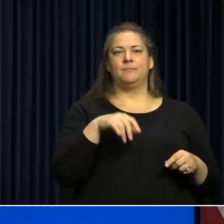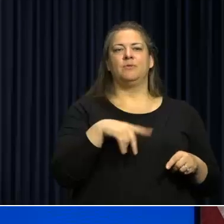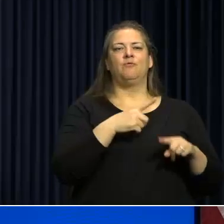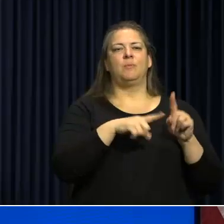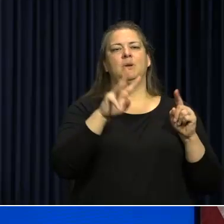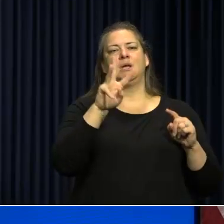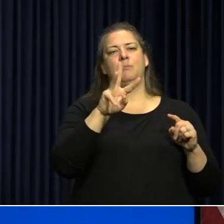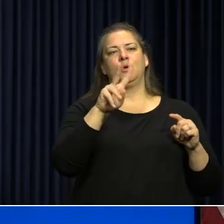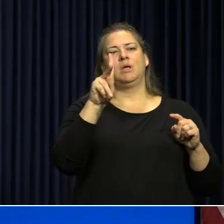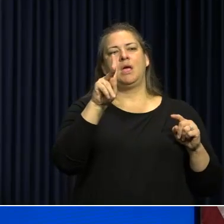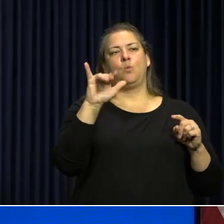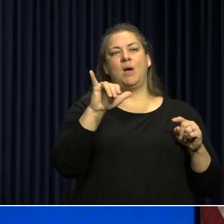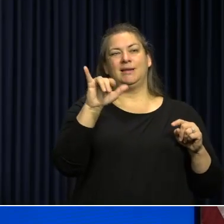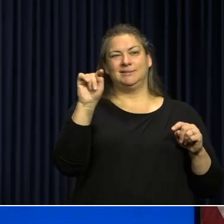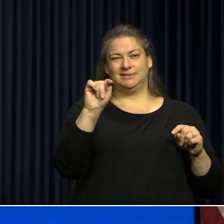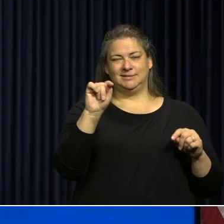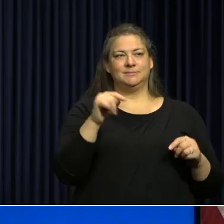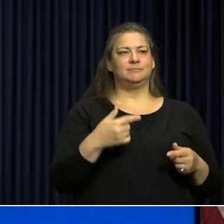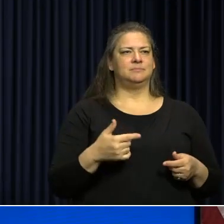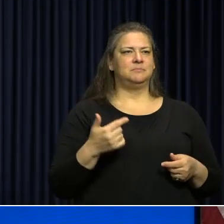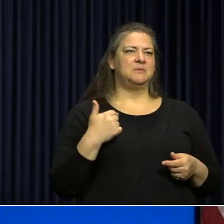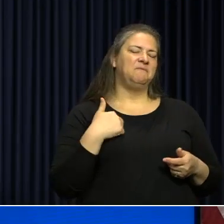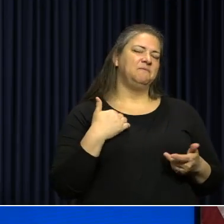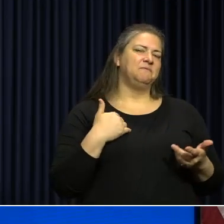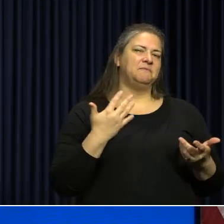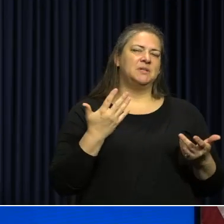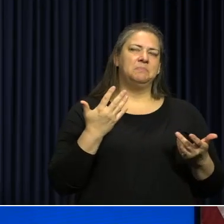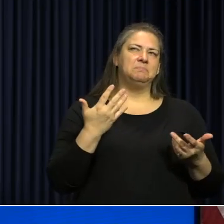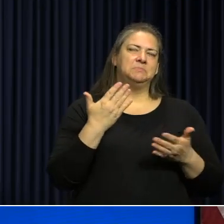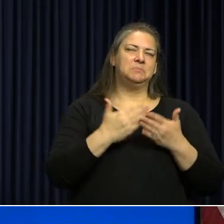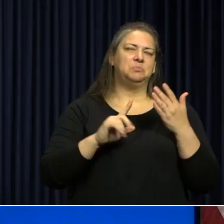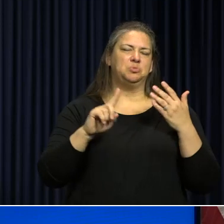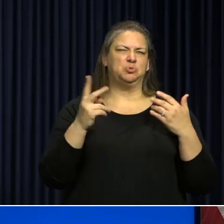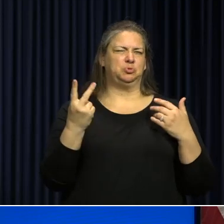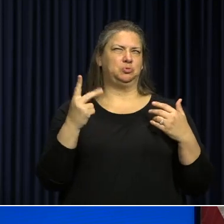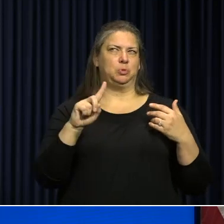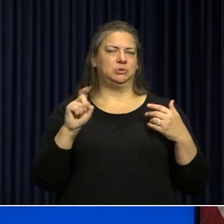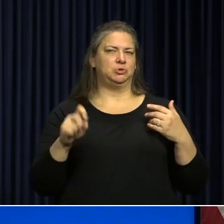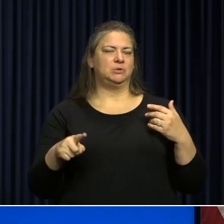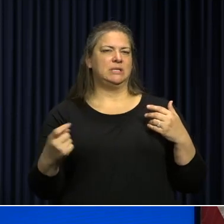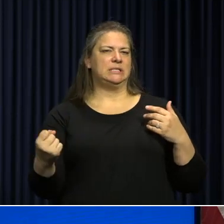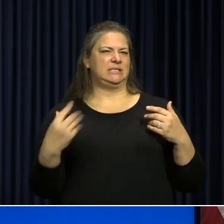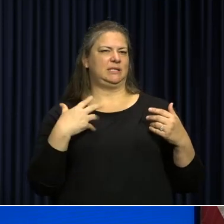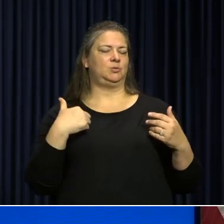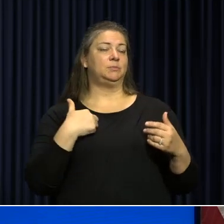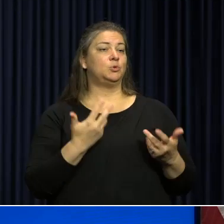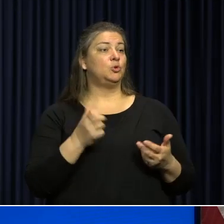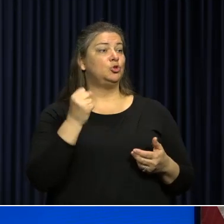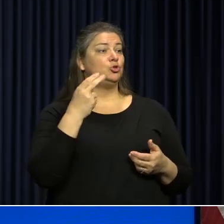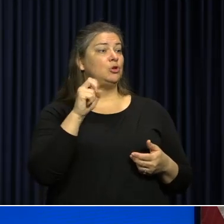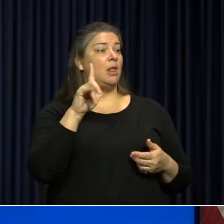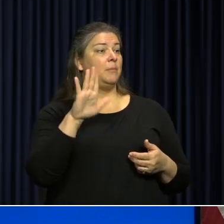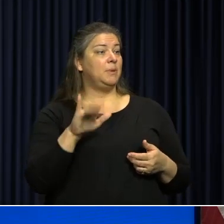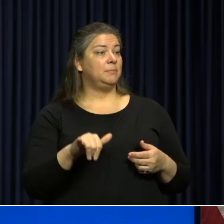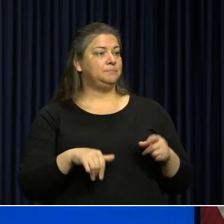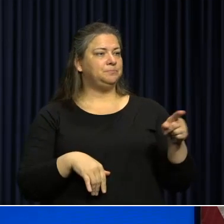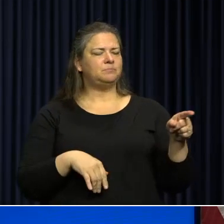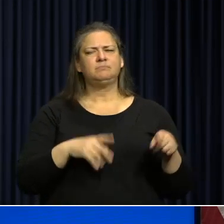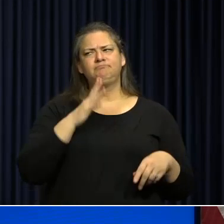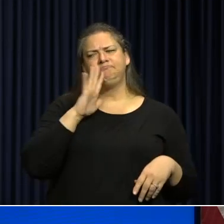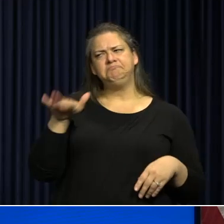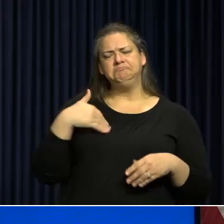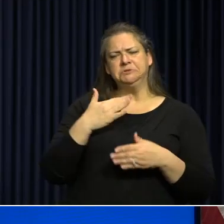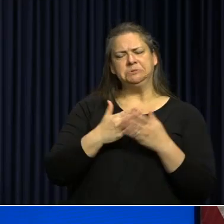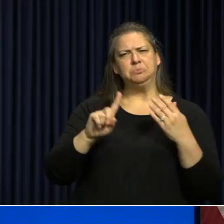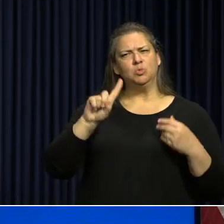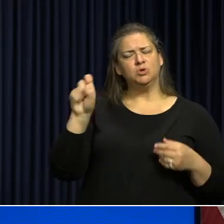from WKYT, and I've got just a couple of questions that have been sent in. So, Shelby? So there's been some